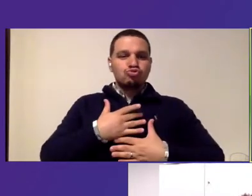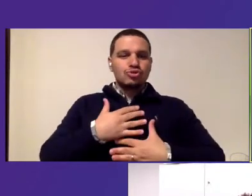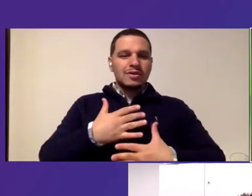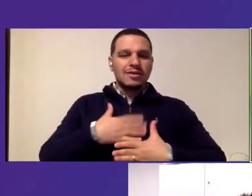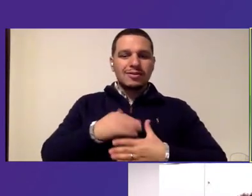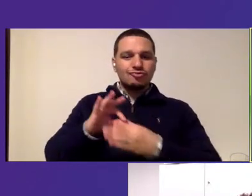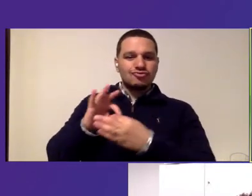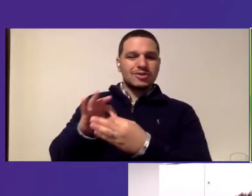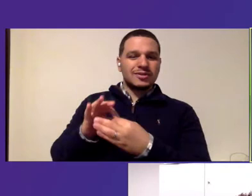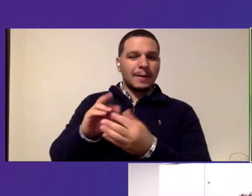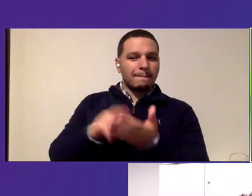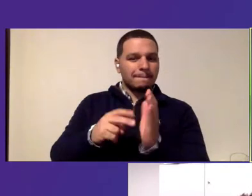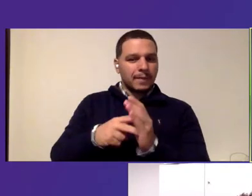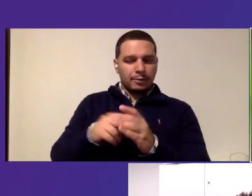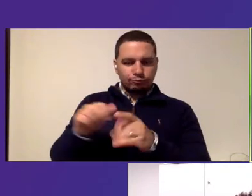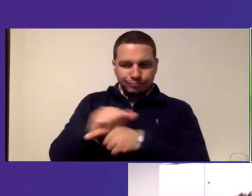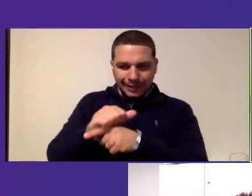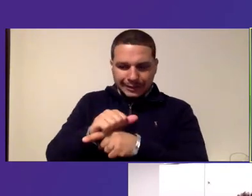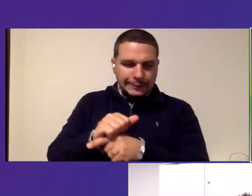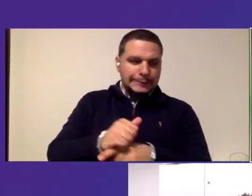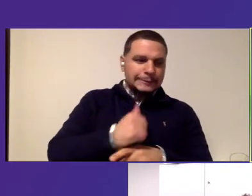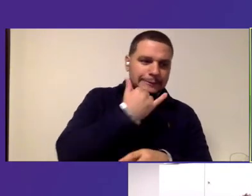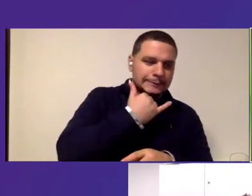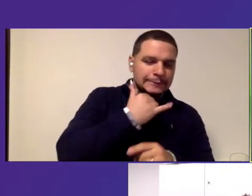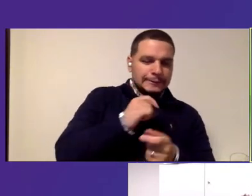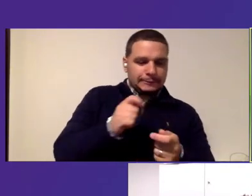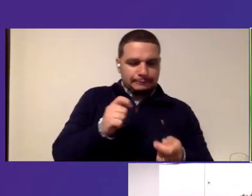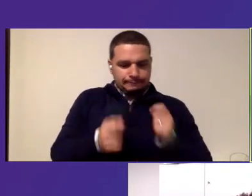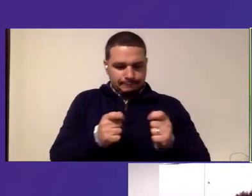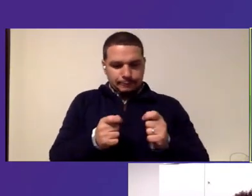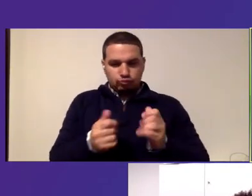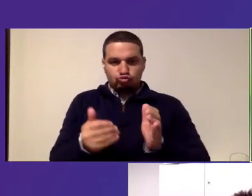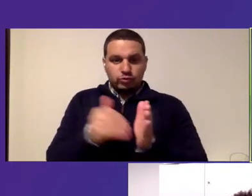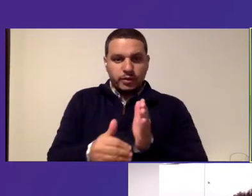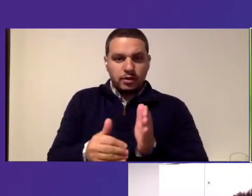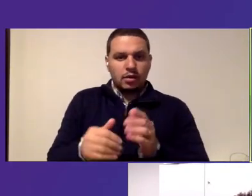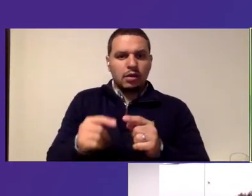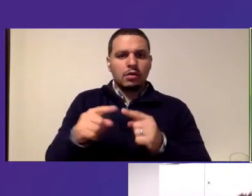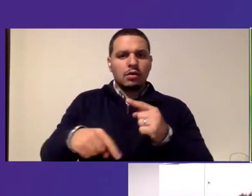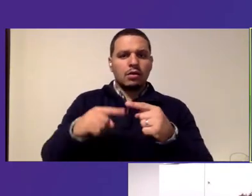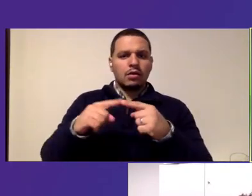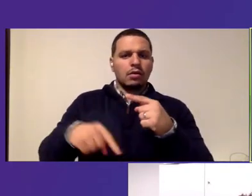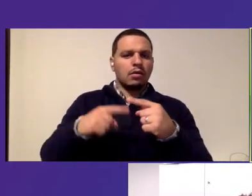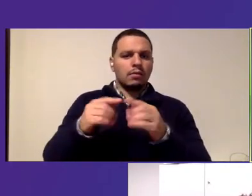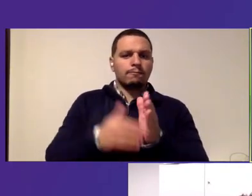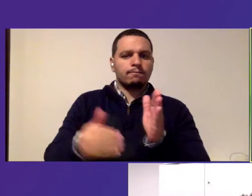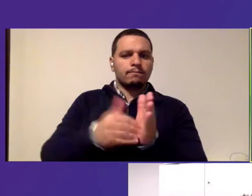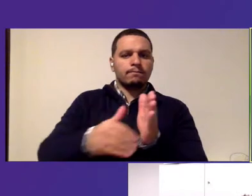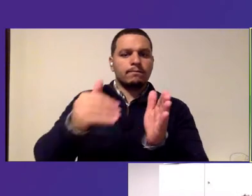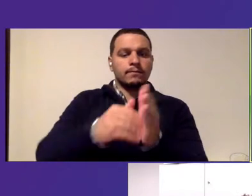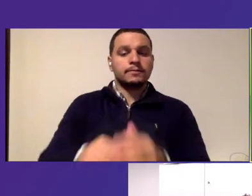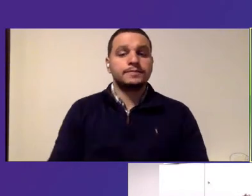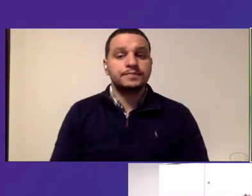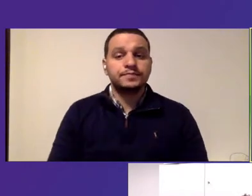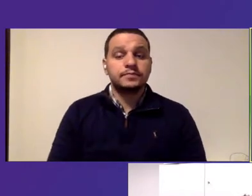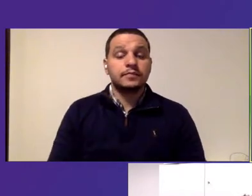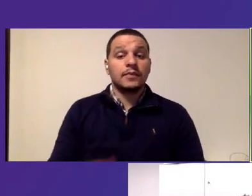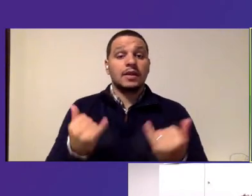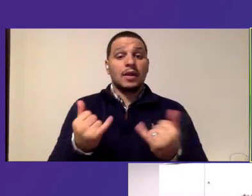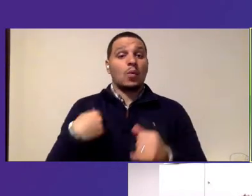nurturing, practicing, adjusting, repeating, and again and again and again. Where we are in our learning